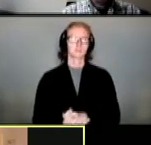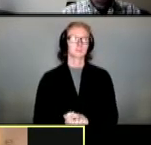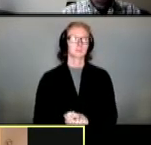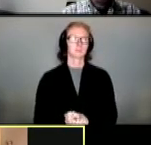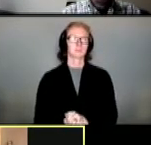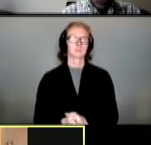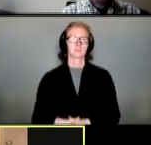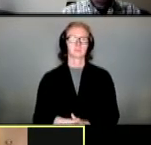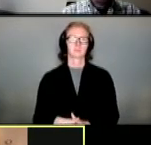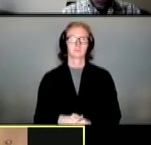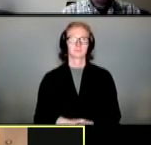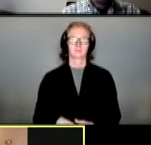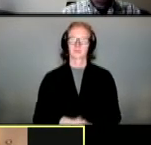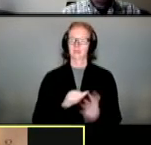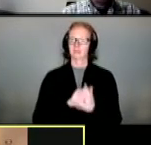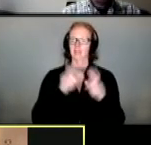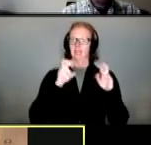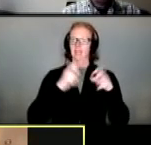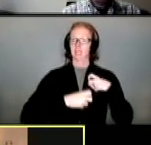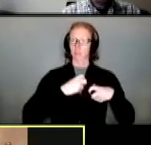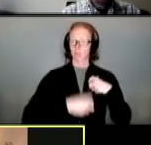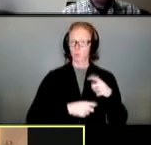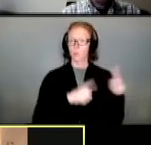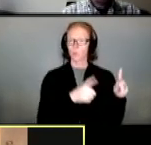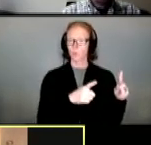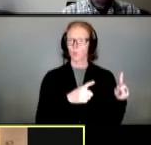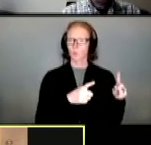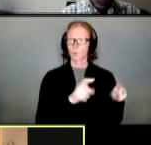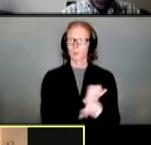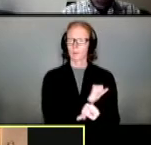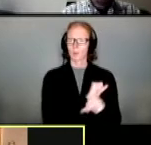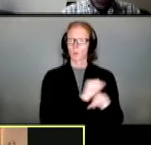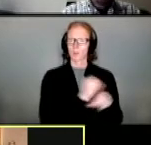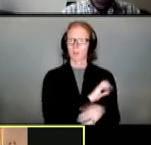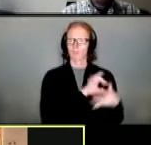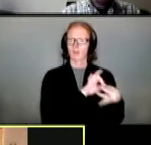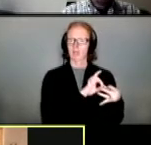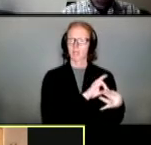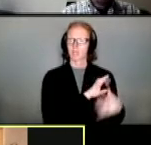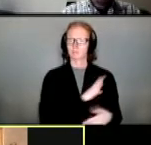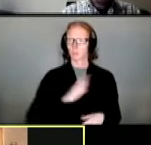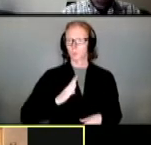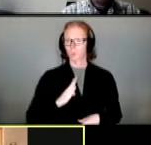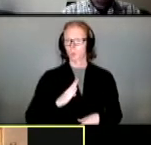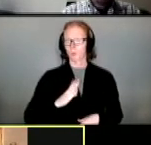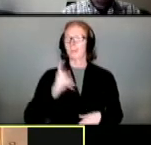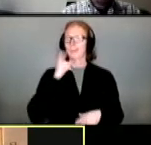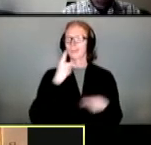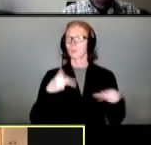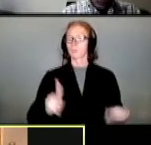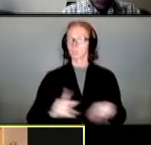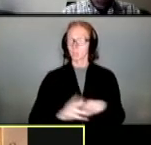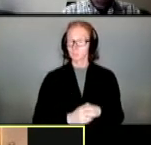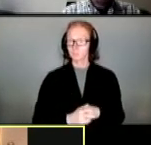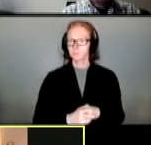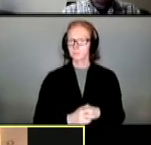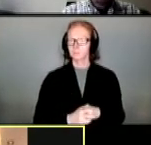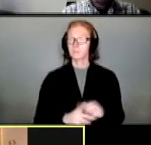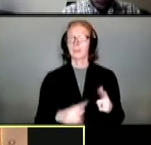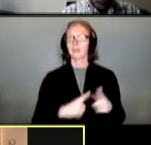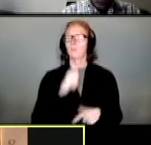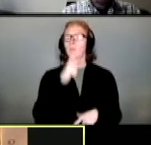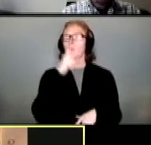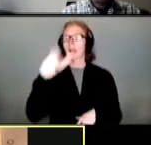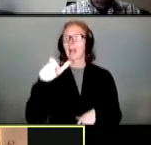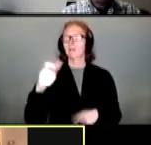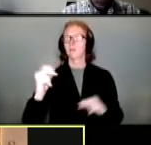and the issue is that the Employment Relations Board, sometimes the city will think that something is a permissive subject to bargaining and therefore we don't have to bargain